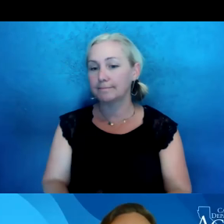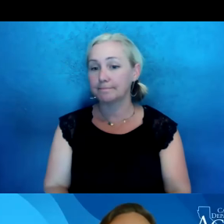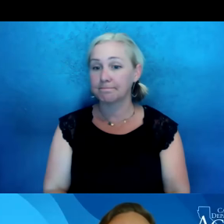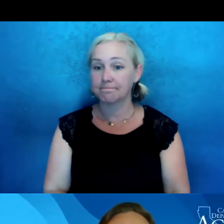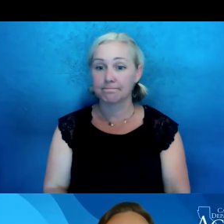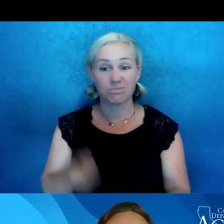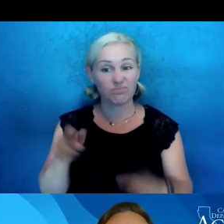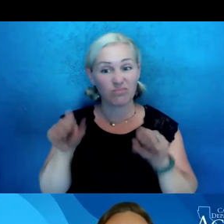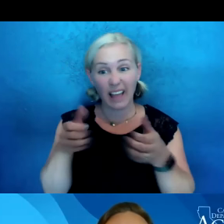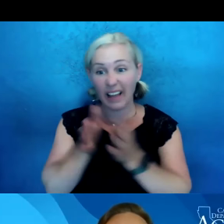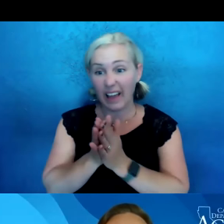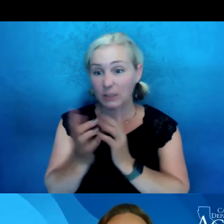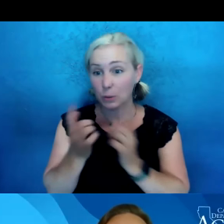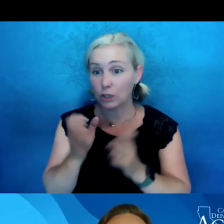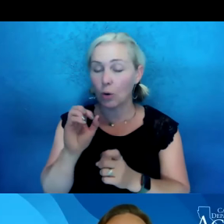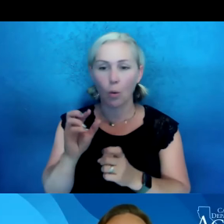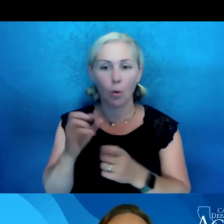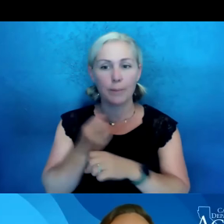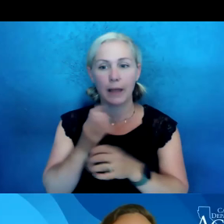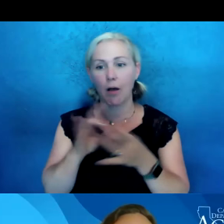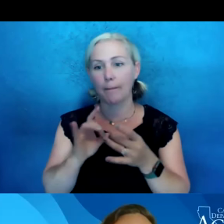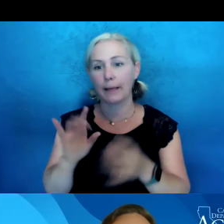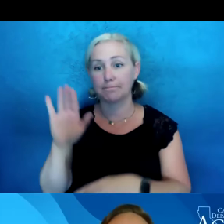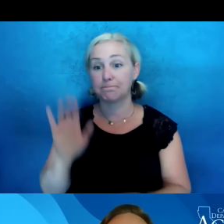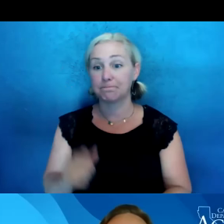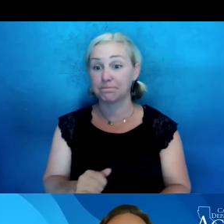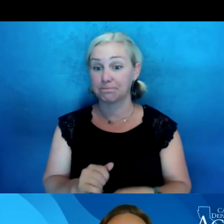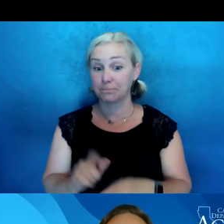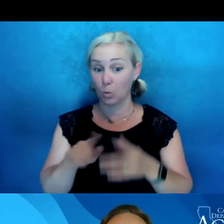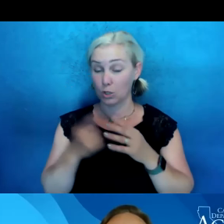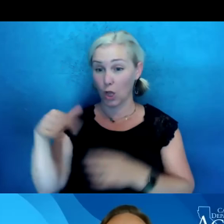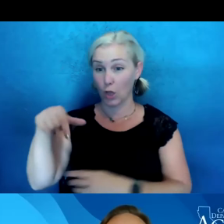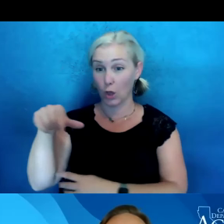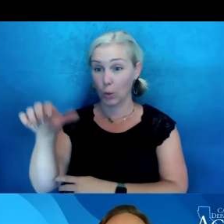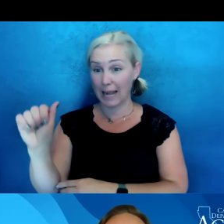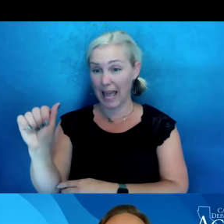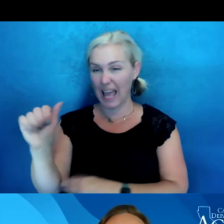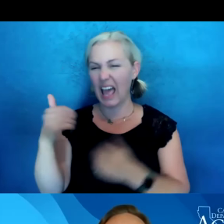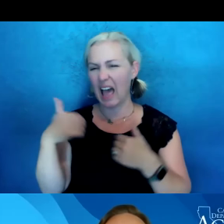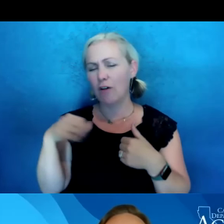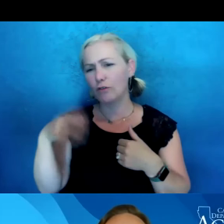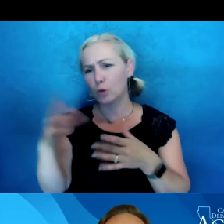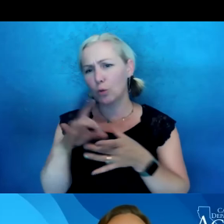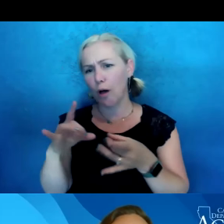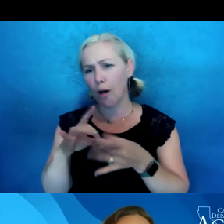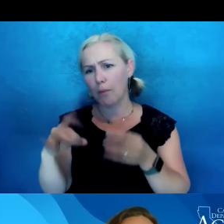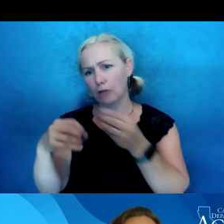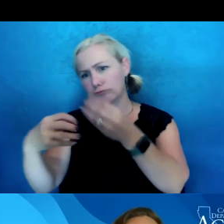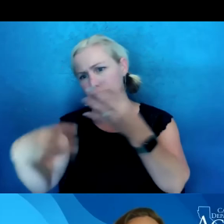question or make your comment. Let's start over in the Q&A section. We've got a few comments that have come in.